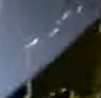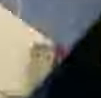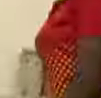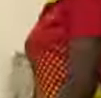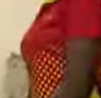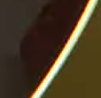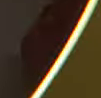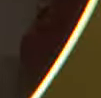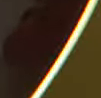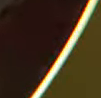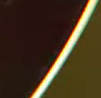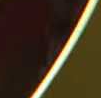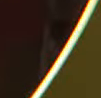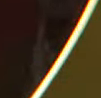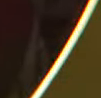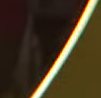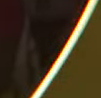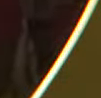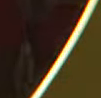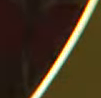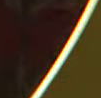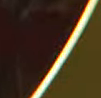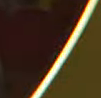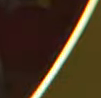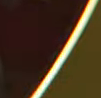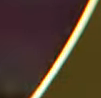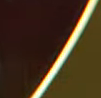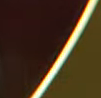And in sports, government to address funding to sports.